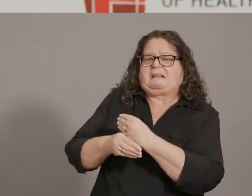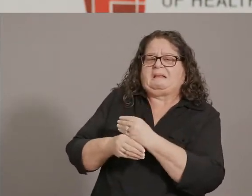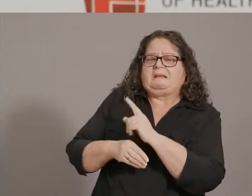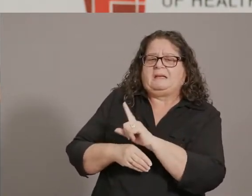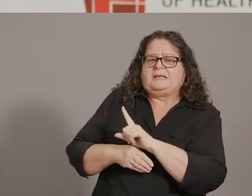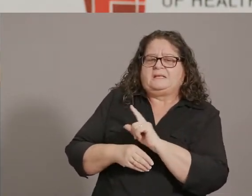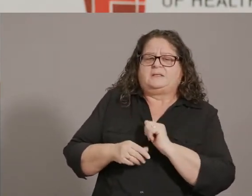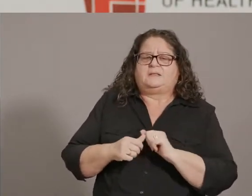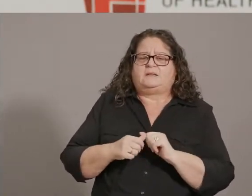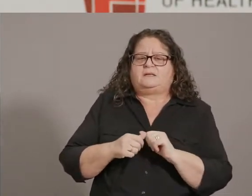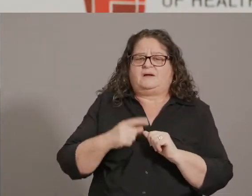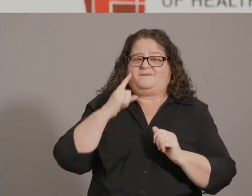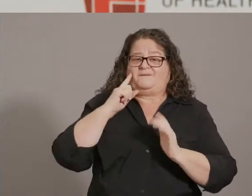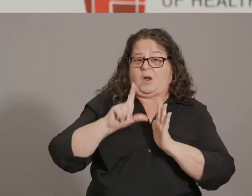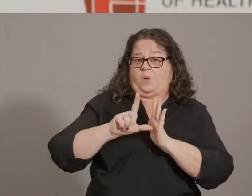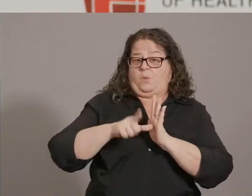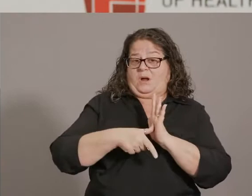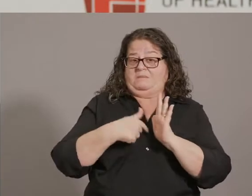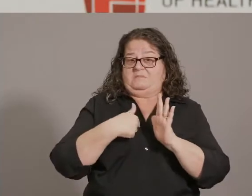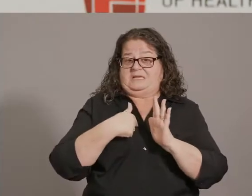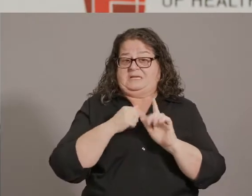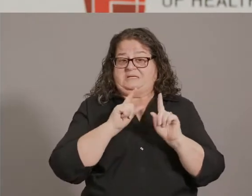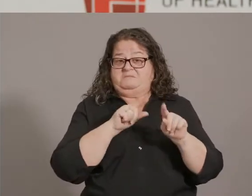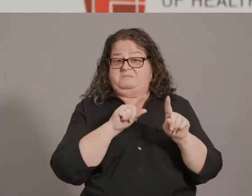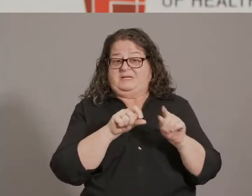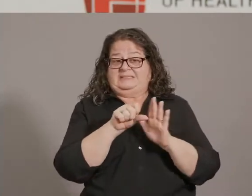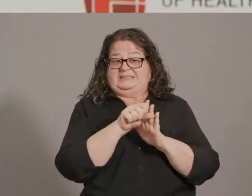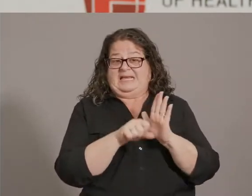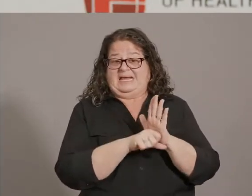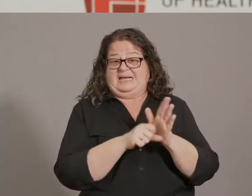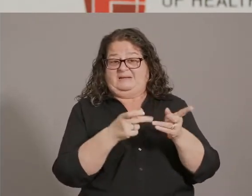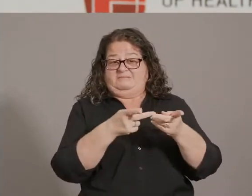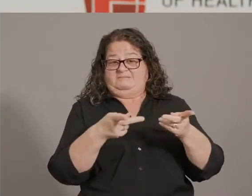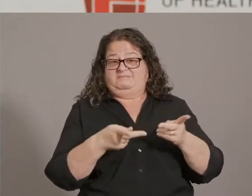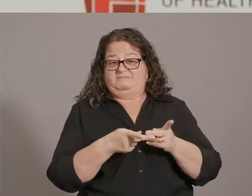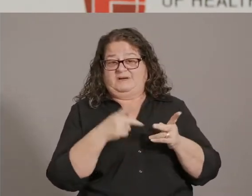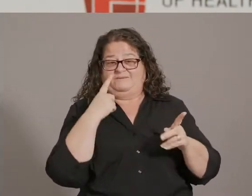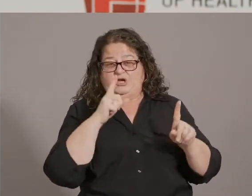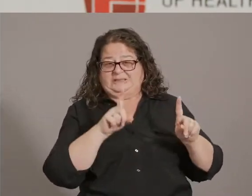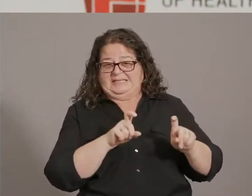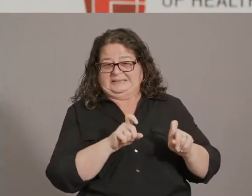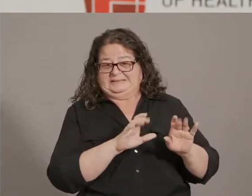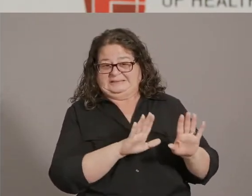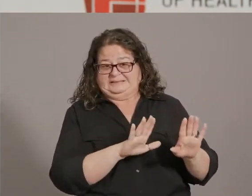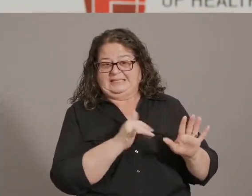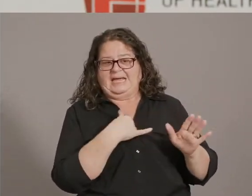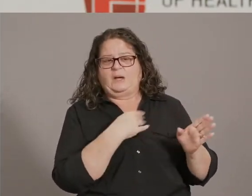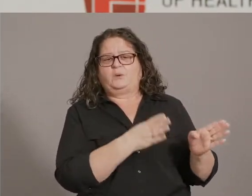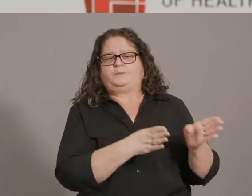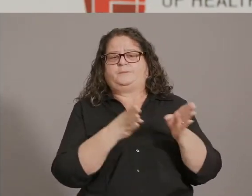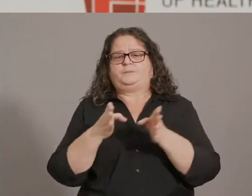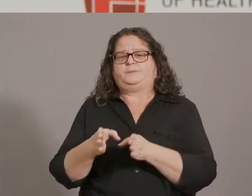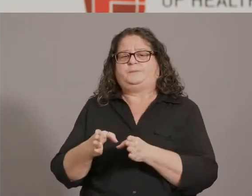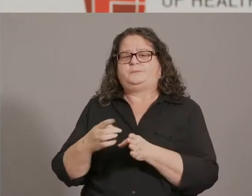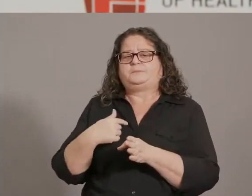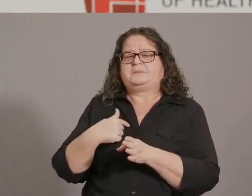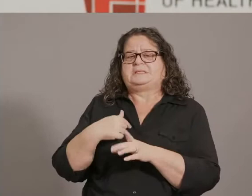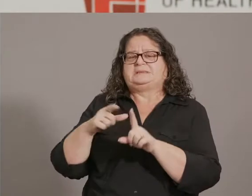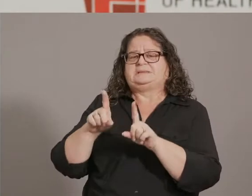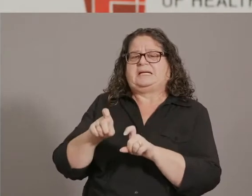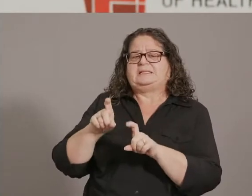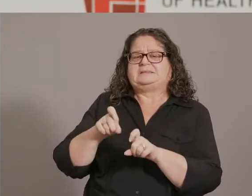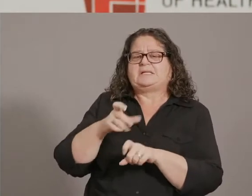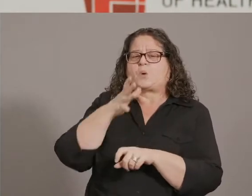state sites, and kill that. And now I'm getting tested at Embry Women's Health, and they asked my